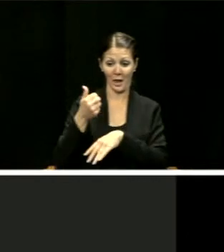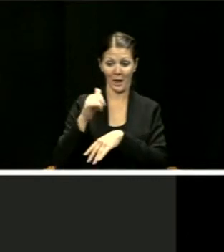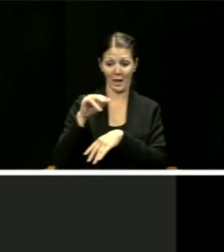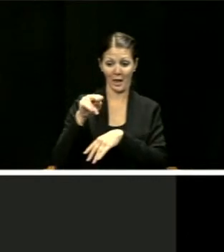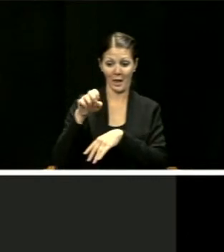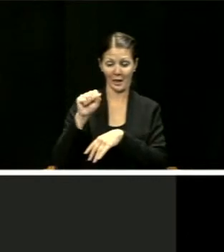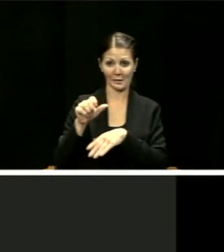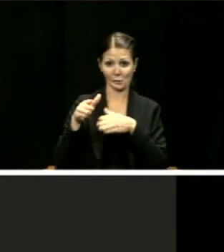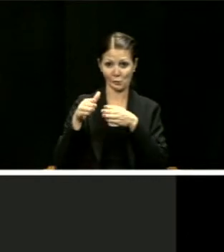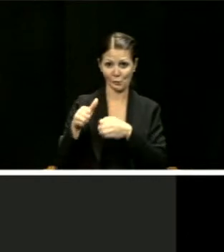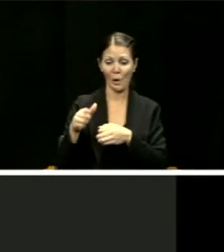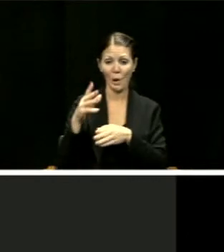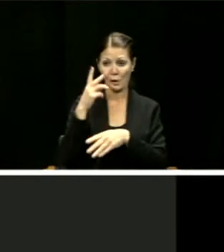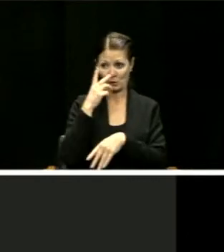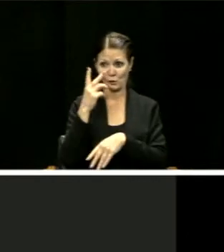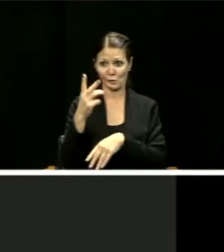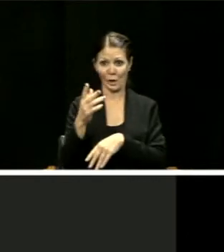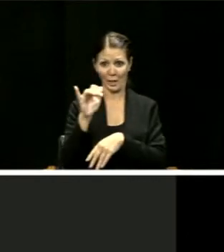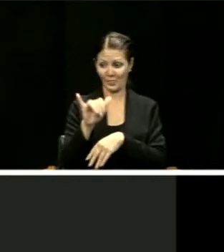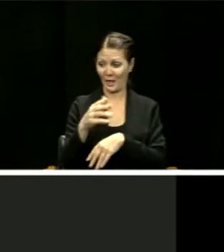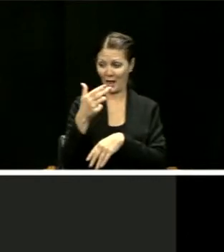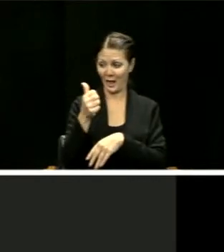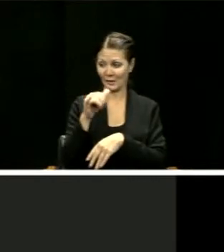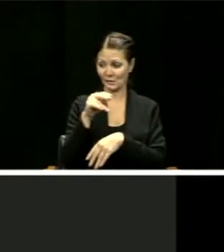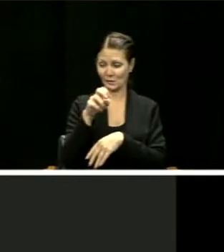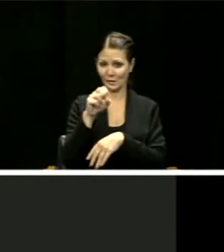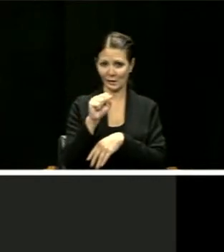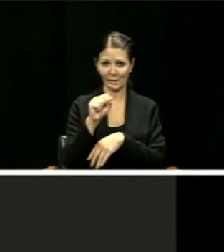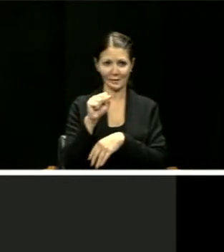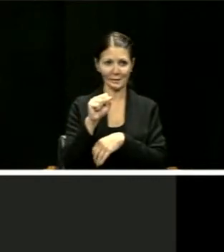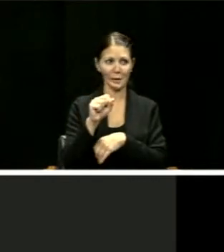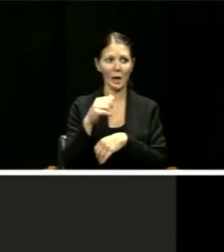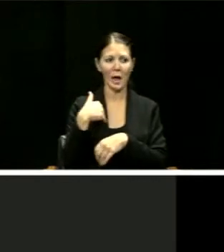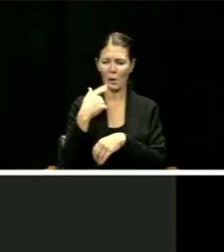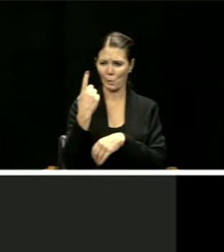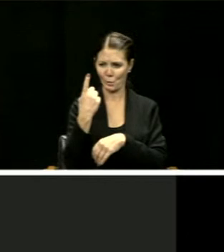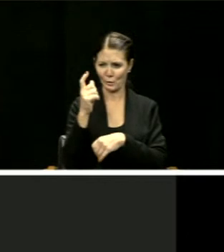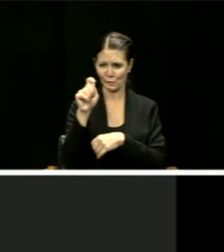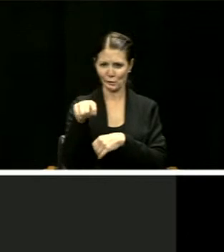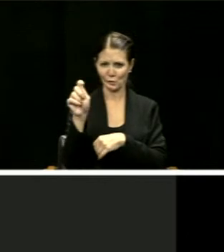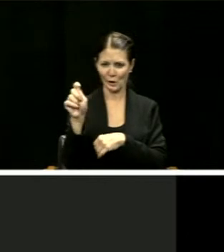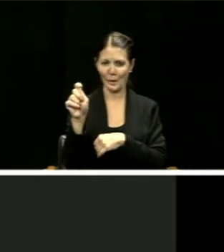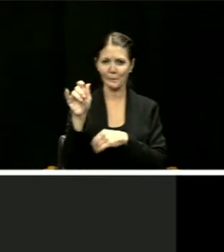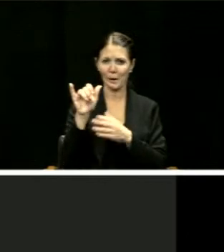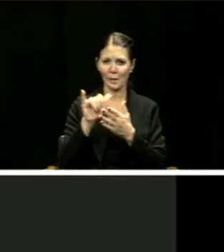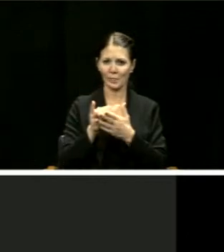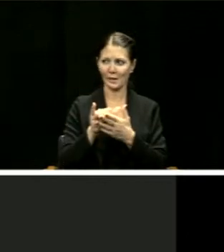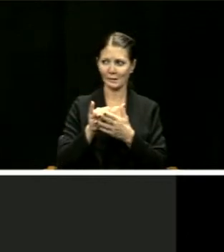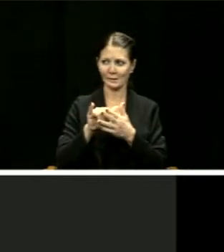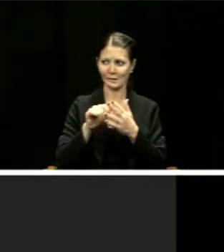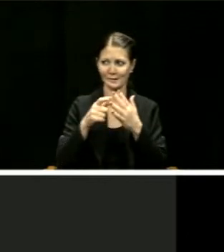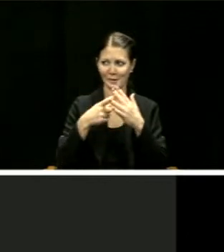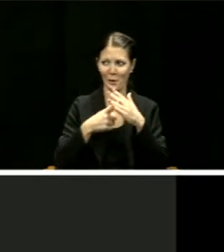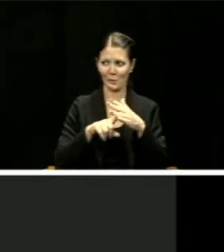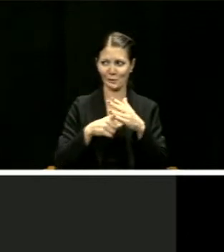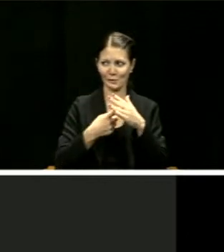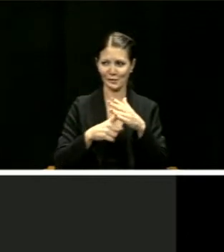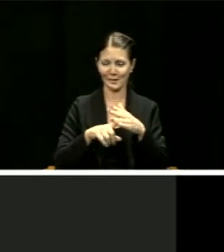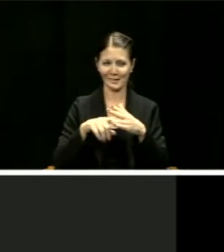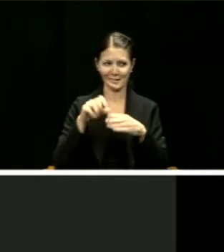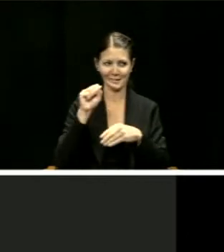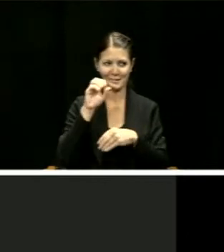the presentation that Haynes Road only had one check mark, which put us in the priority phase 2